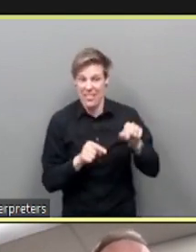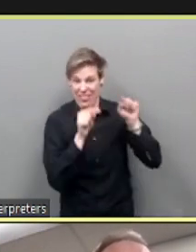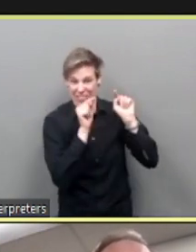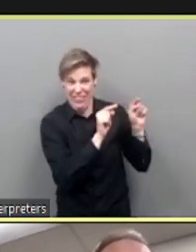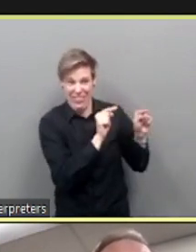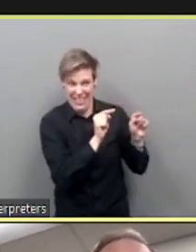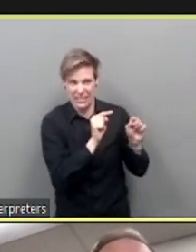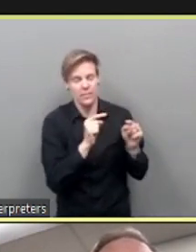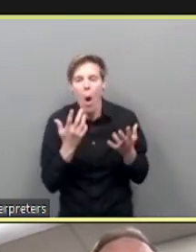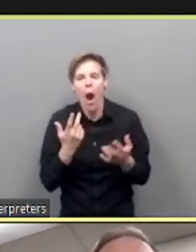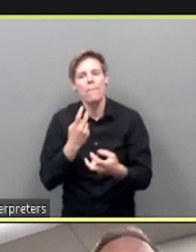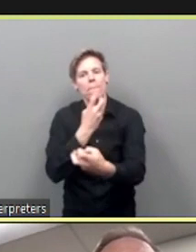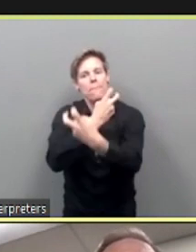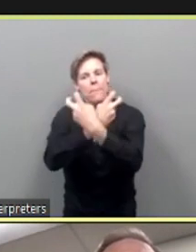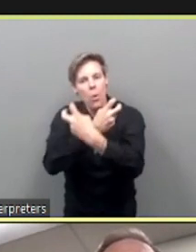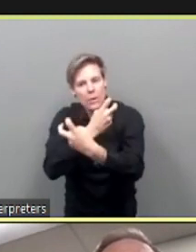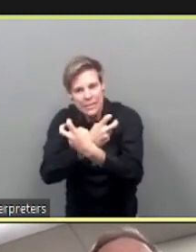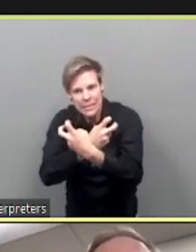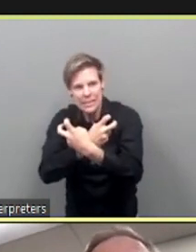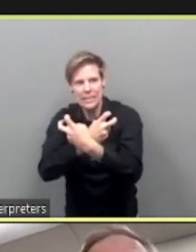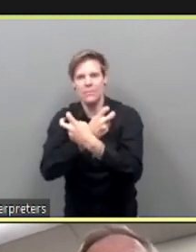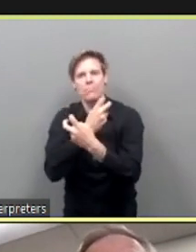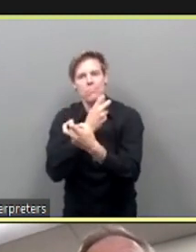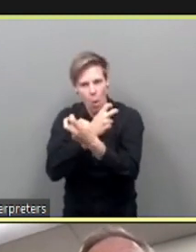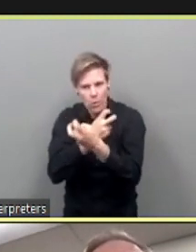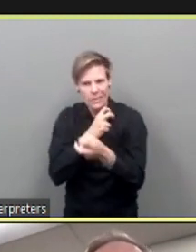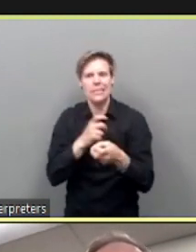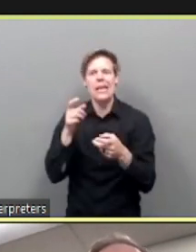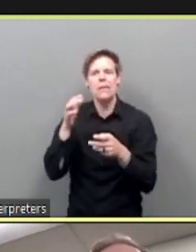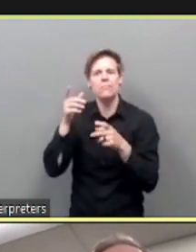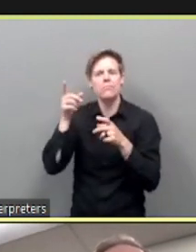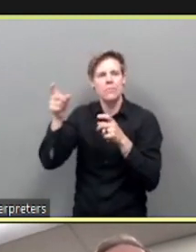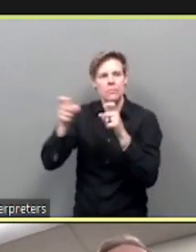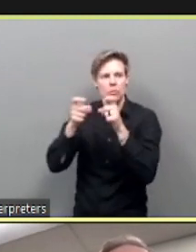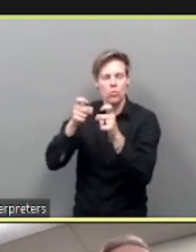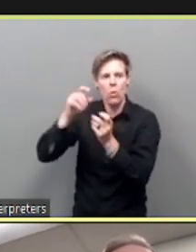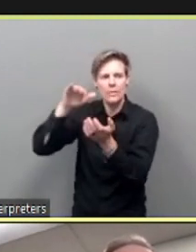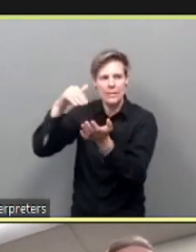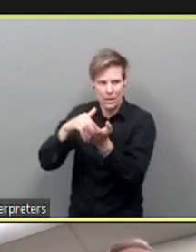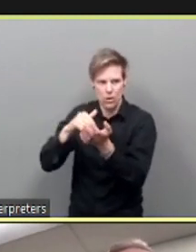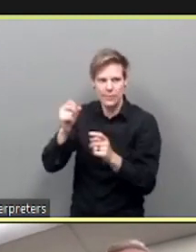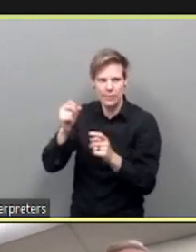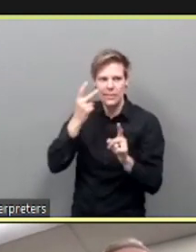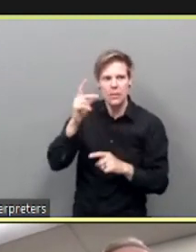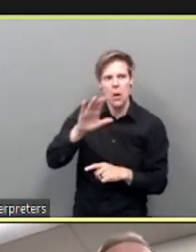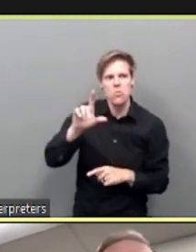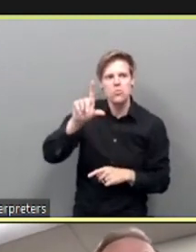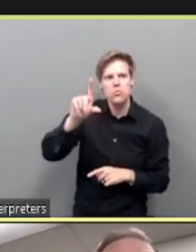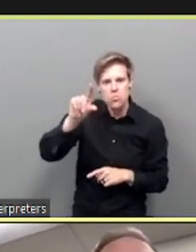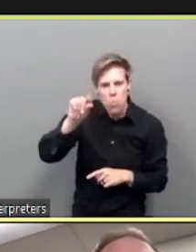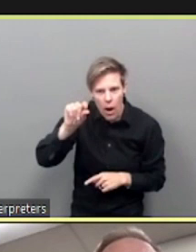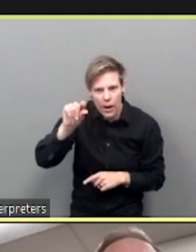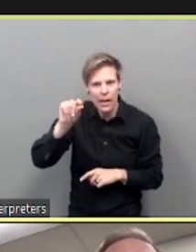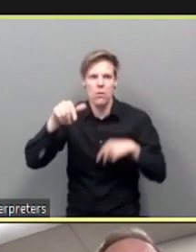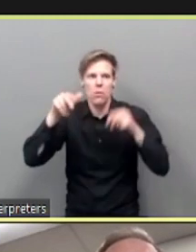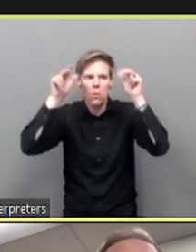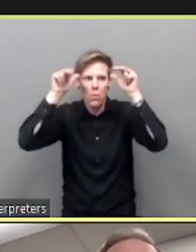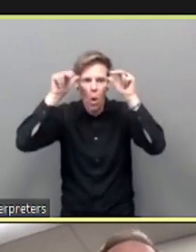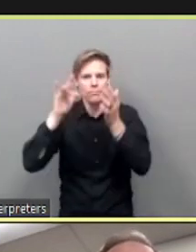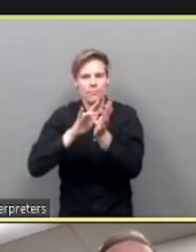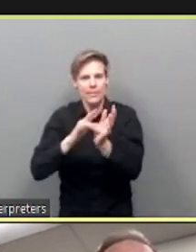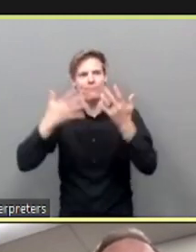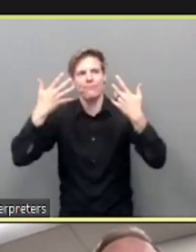Control Center data. You can see from the graph that we've had 20 reports of ivermectin exposures with adverse